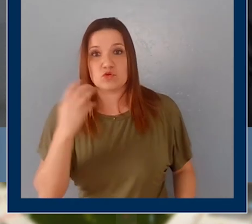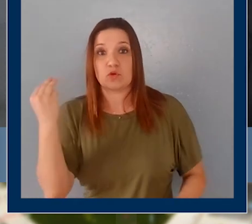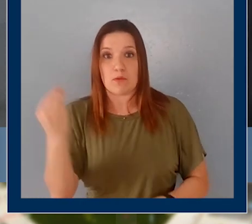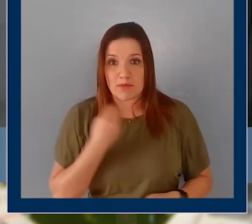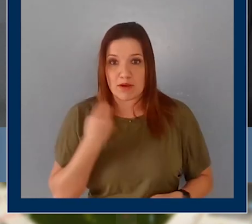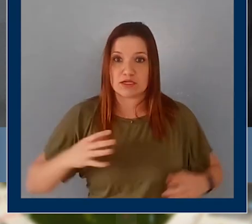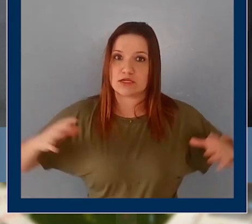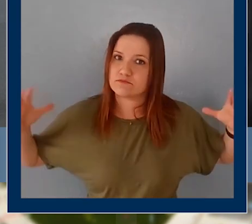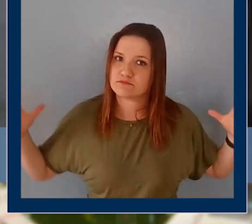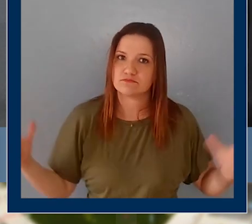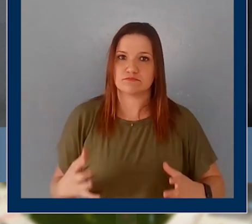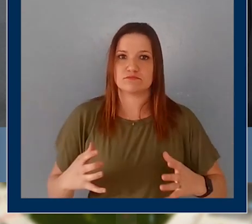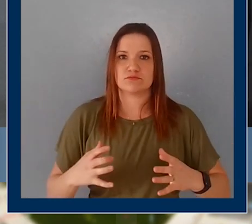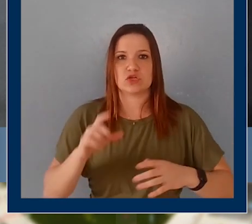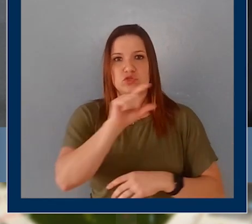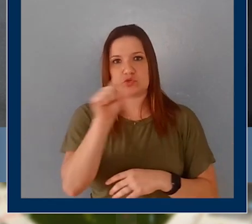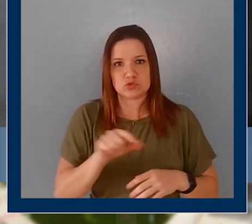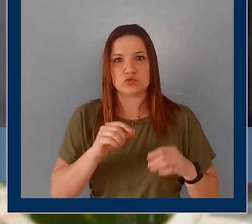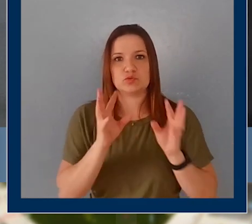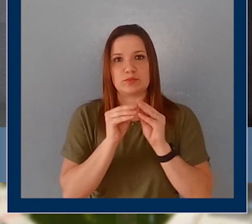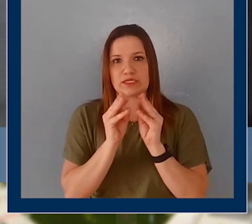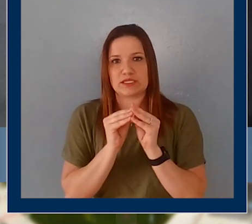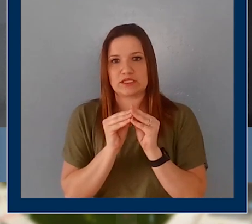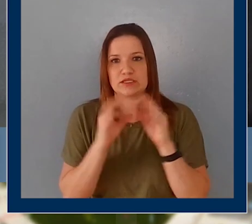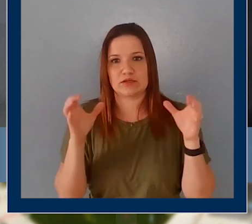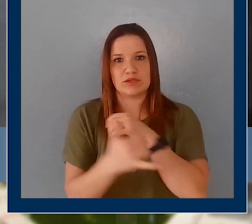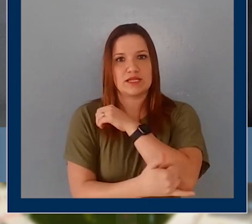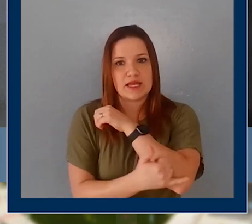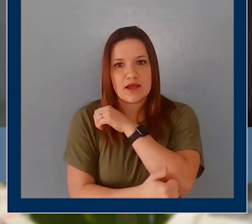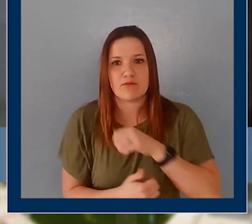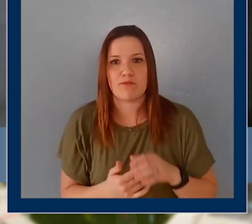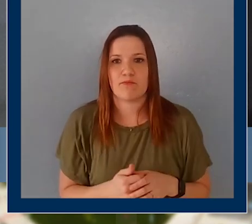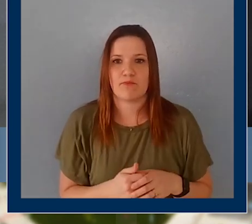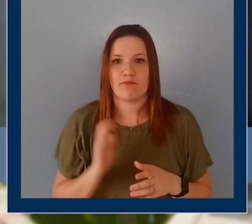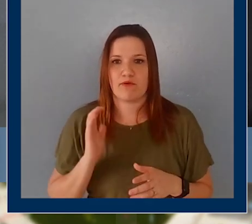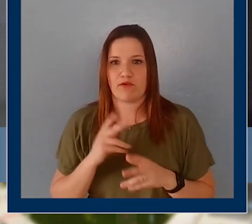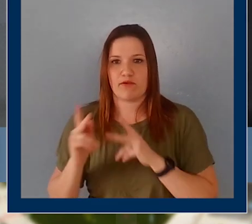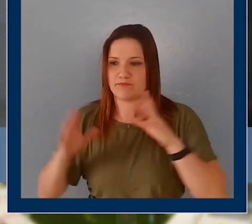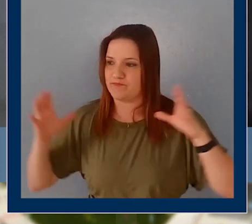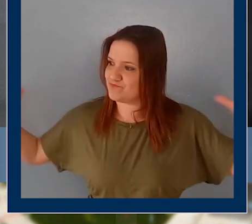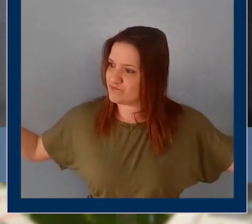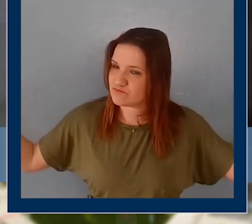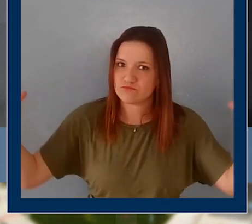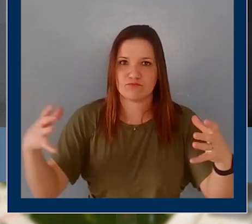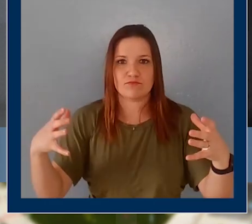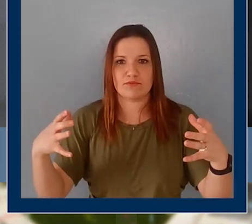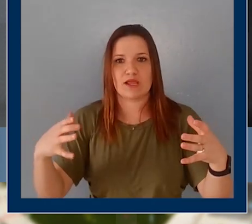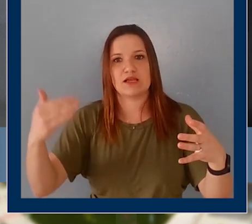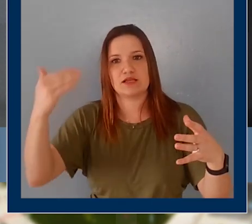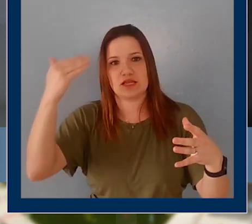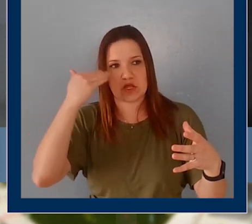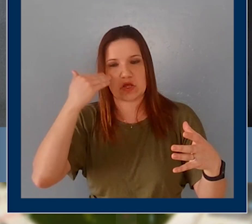bit of gloating, which then just fueled the fire. Right. On Monday, I had an all hands